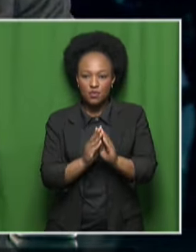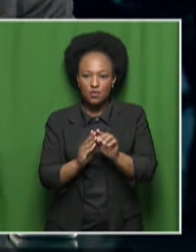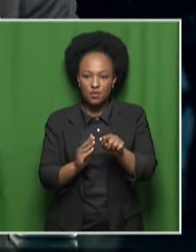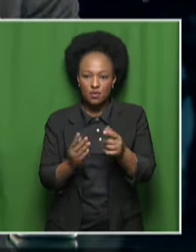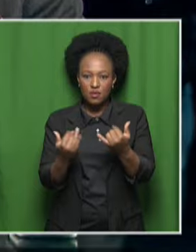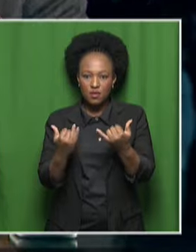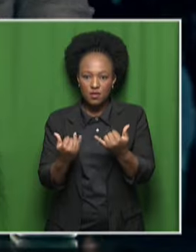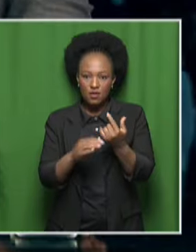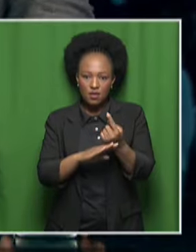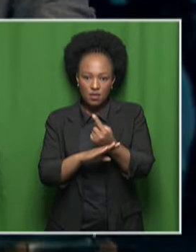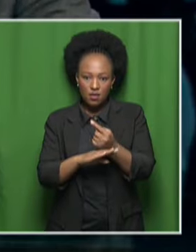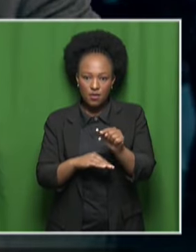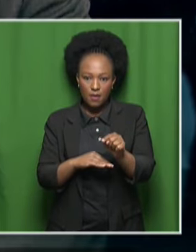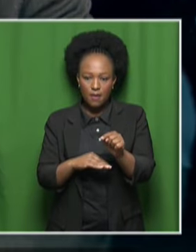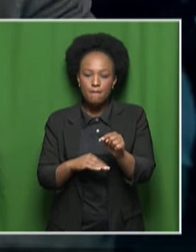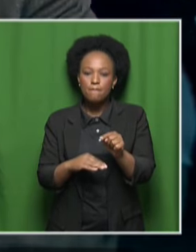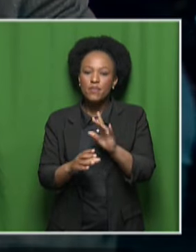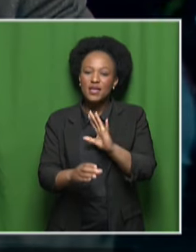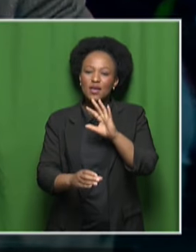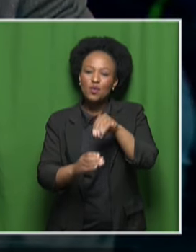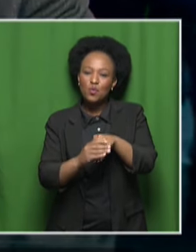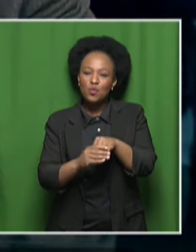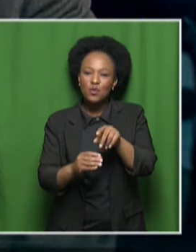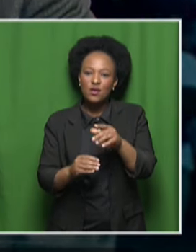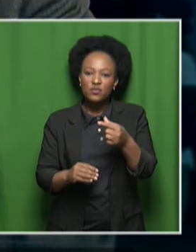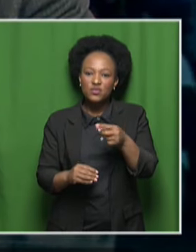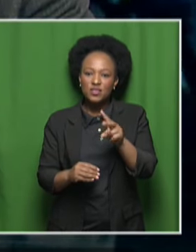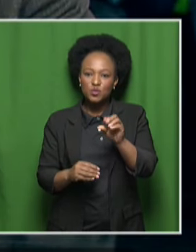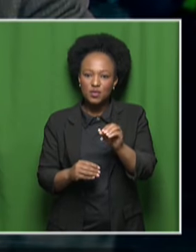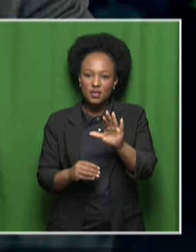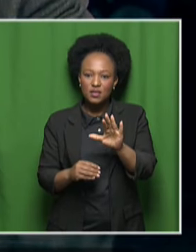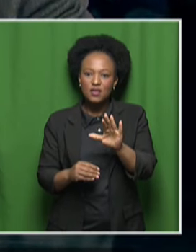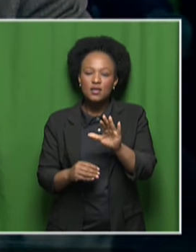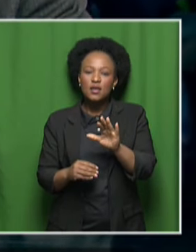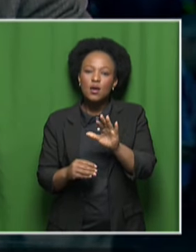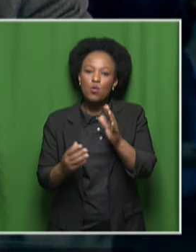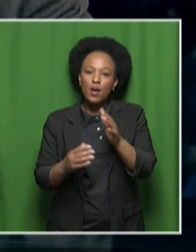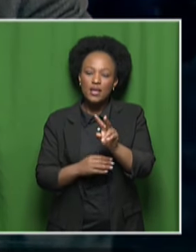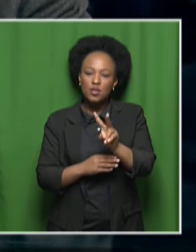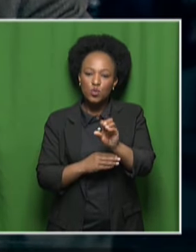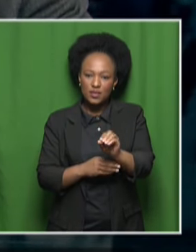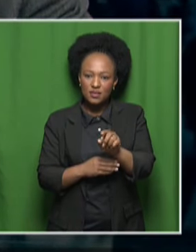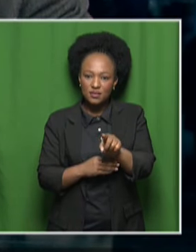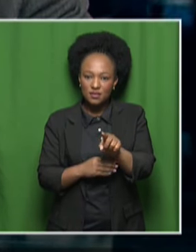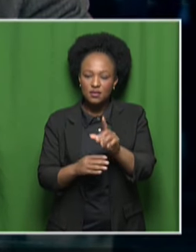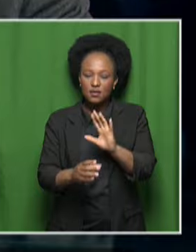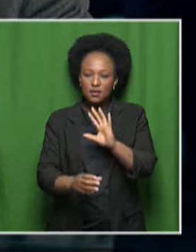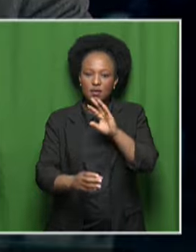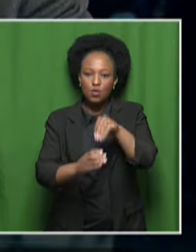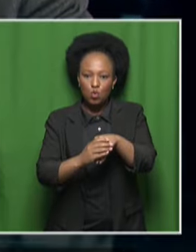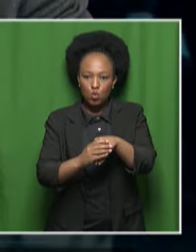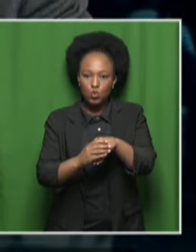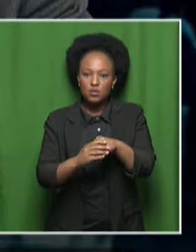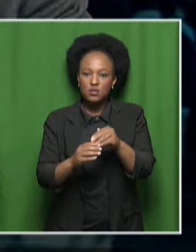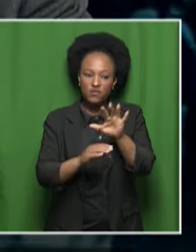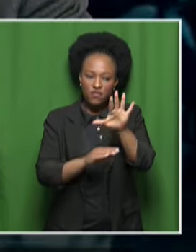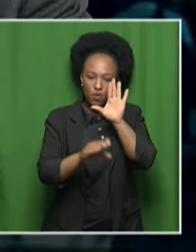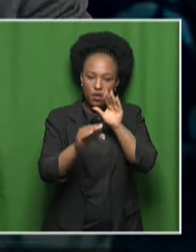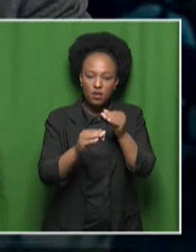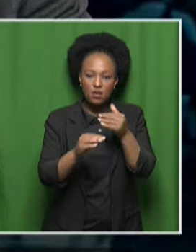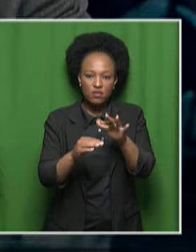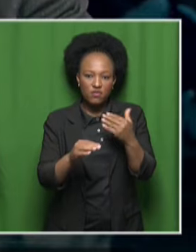underway at this hour includes a report on the G20 at 20, which will include reviewing lessons that were learned